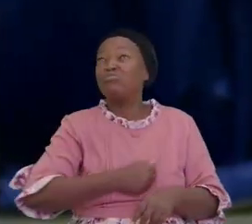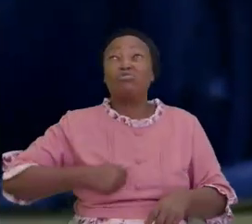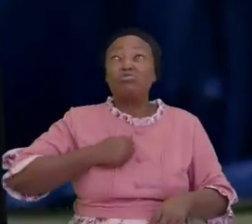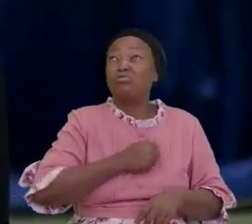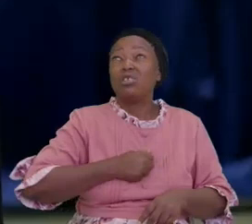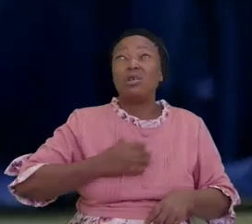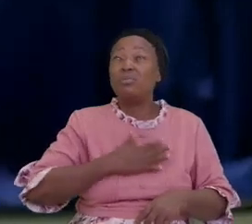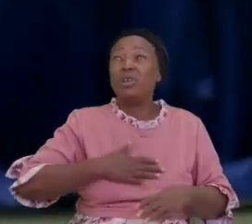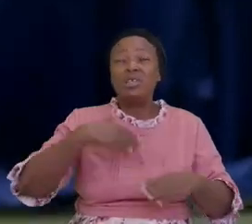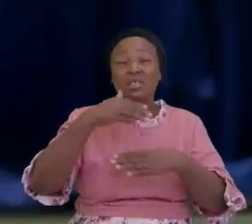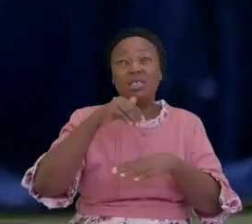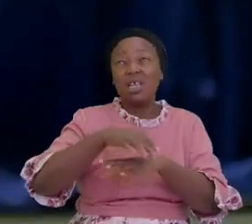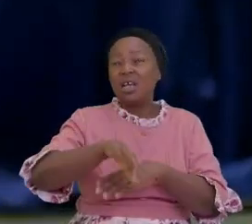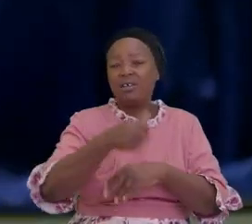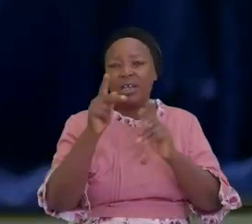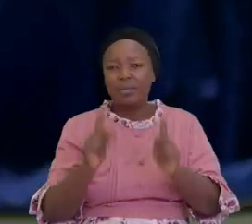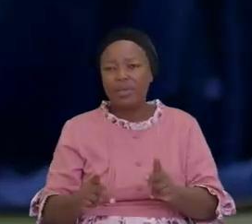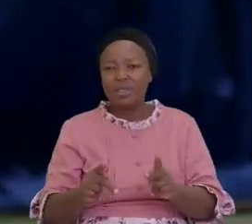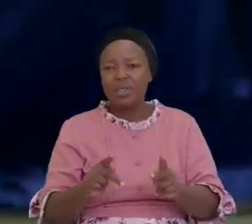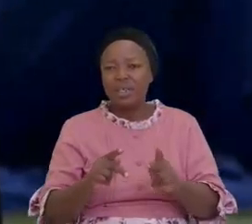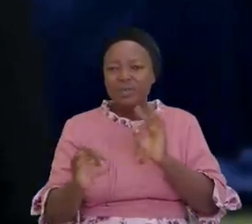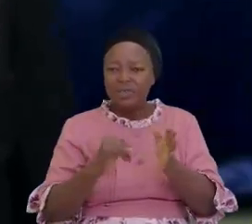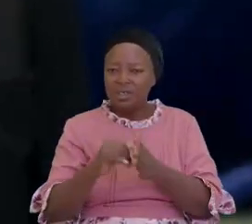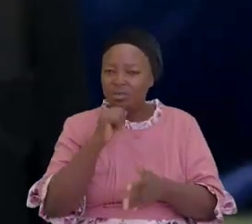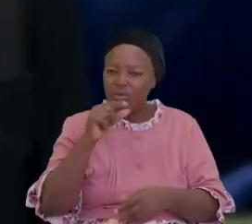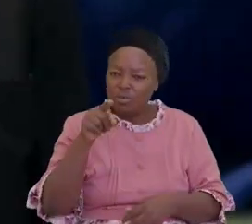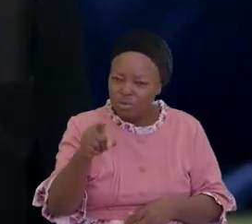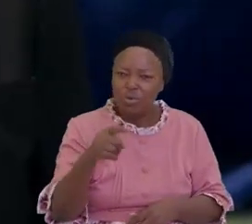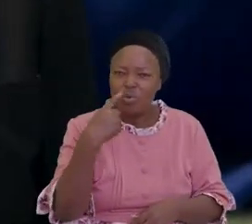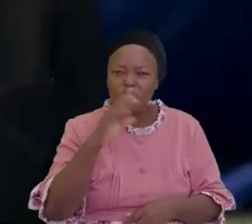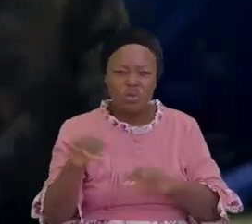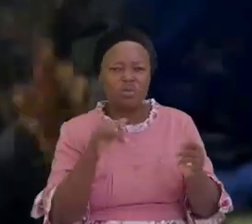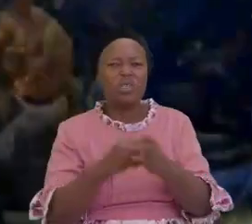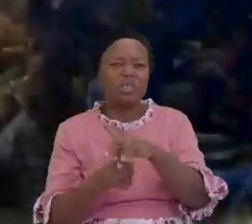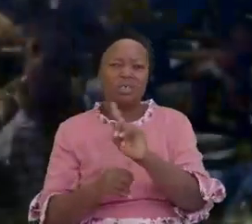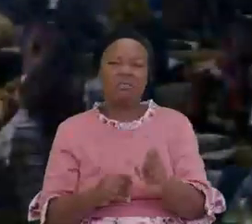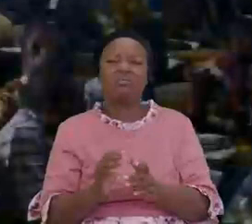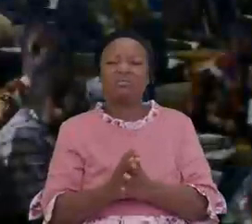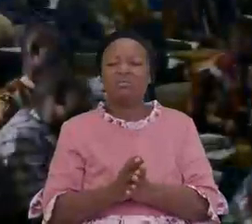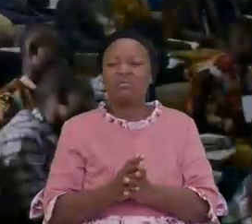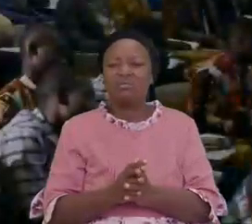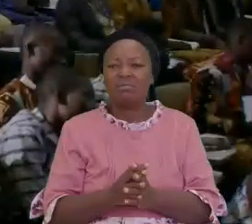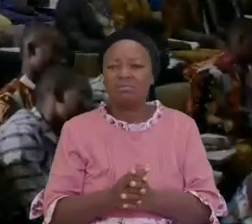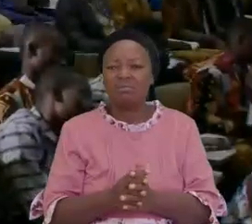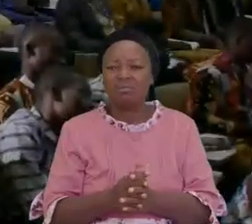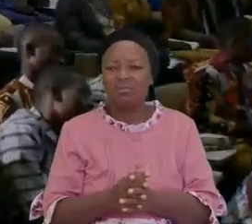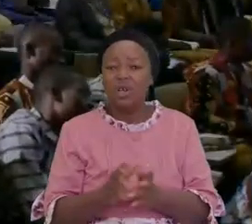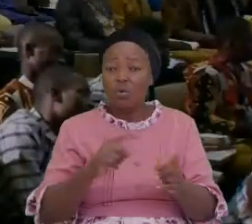another person. If it's not you, who will do it? When you are not willing.